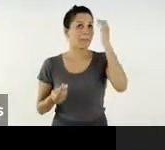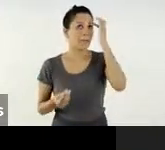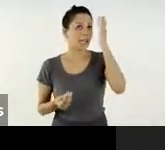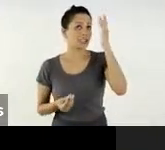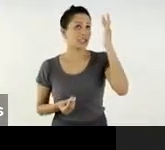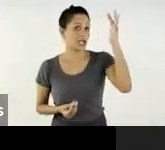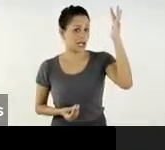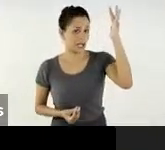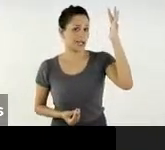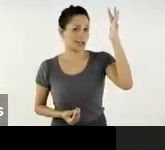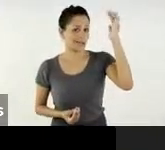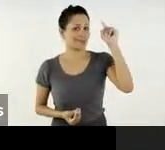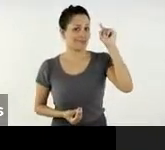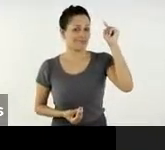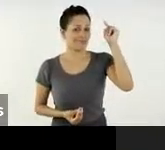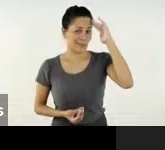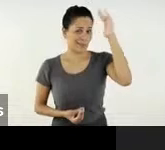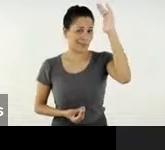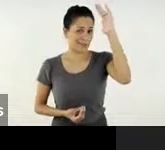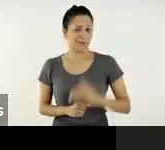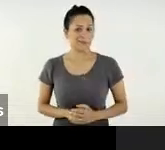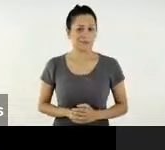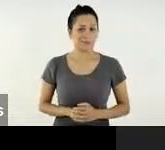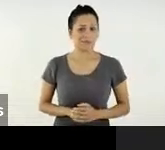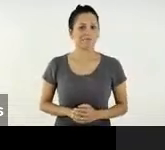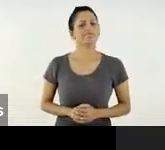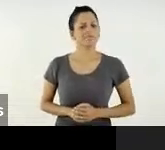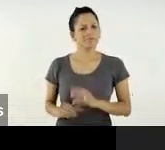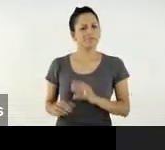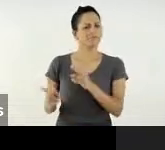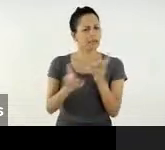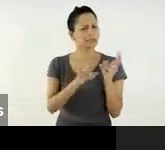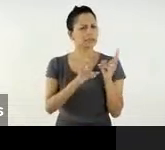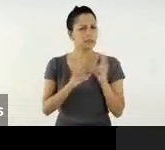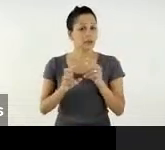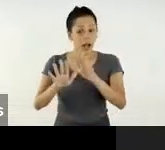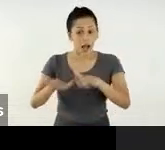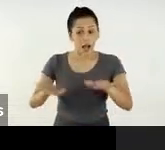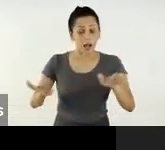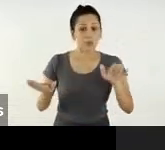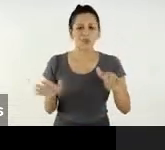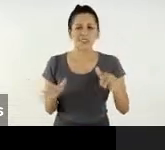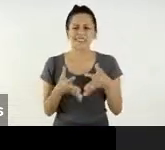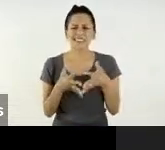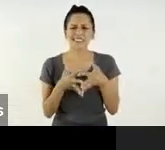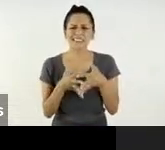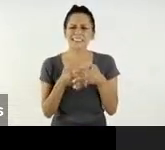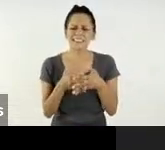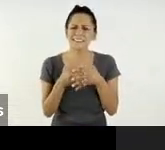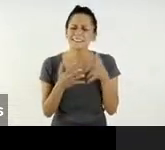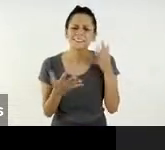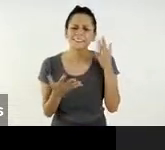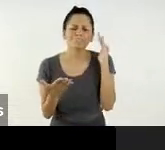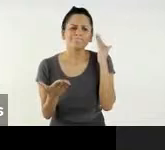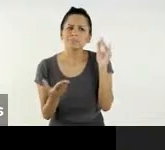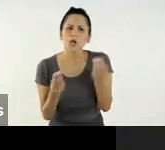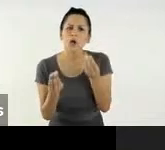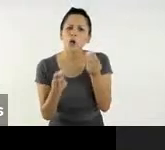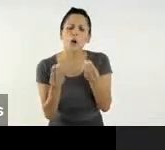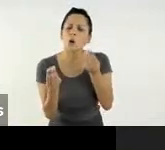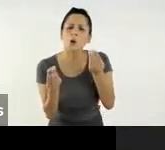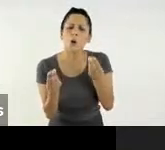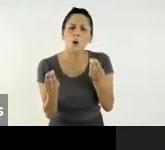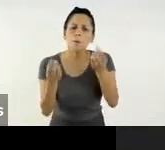Increasingly, I find that my students have trouble grasping the very premise of these interrelated prompts. They do not know